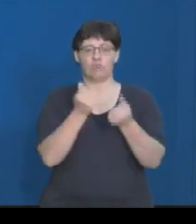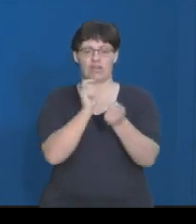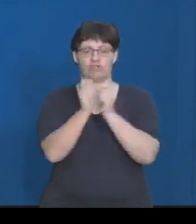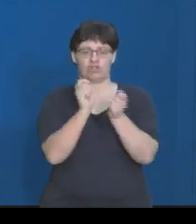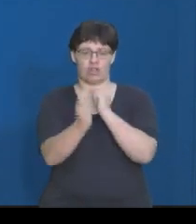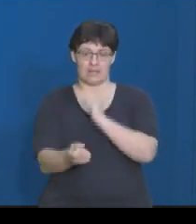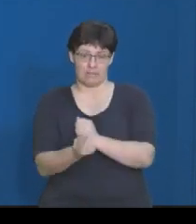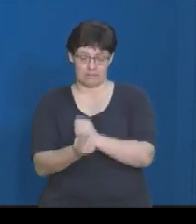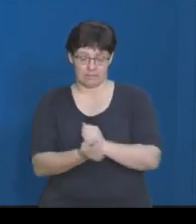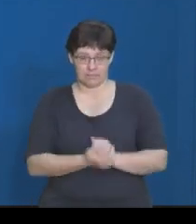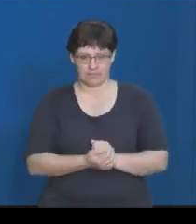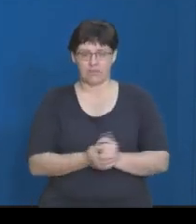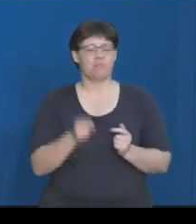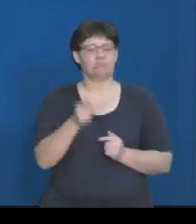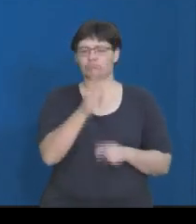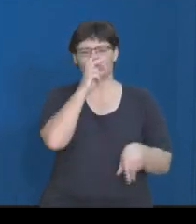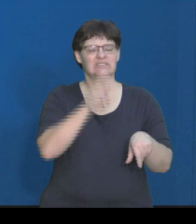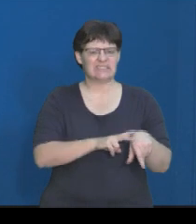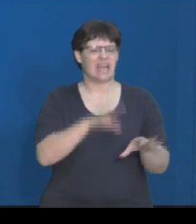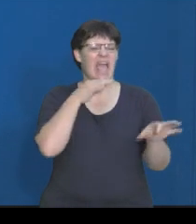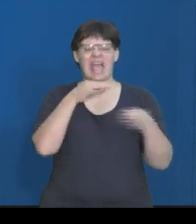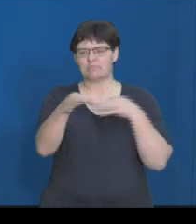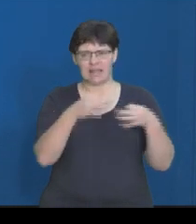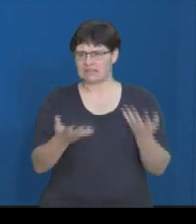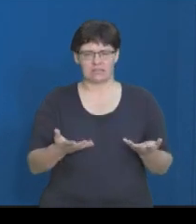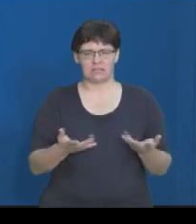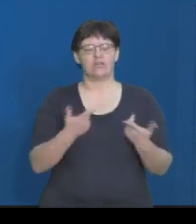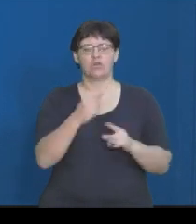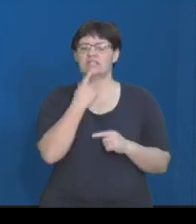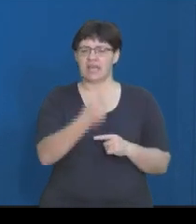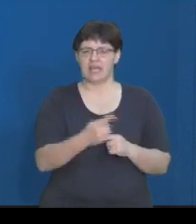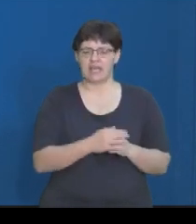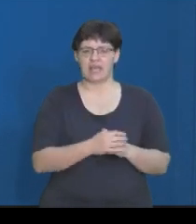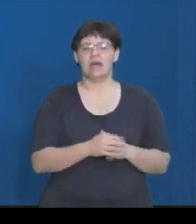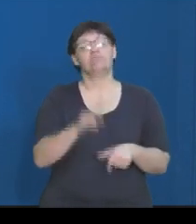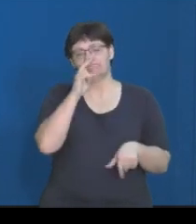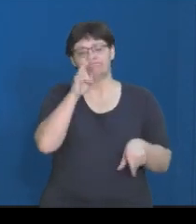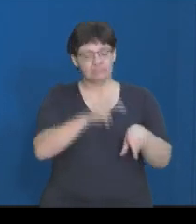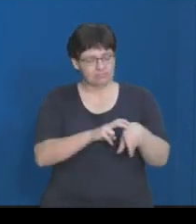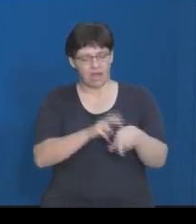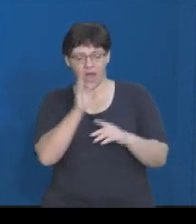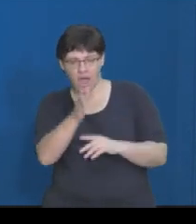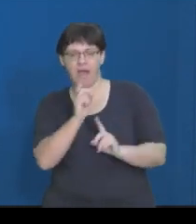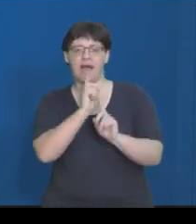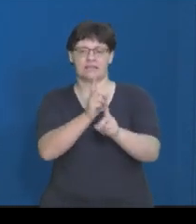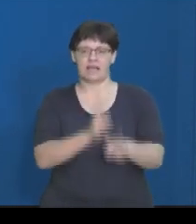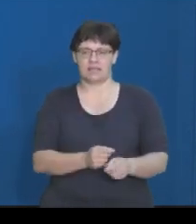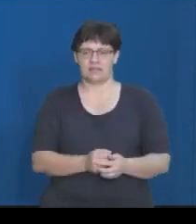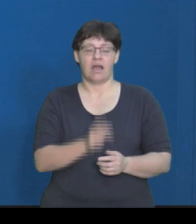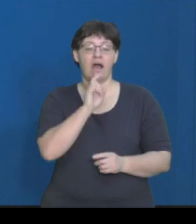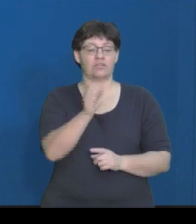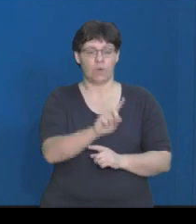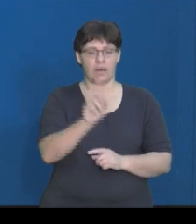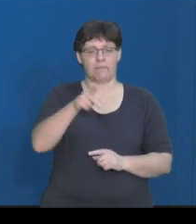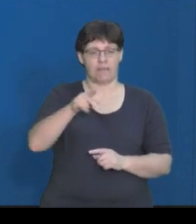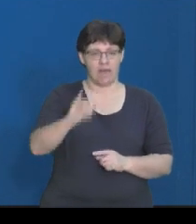changes. Again, here, you do not need to explain, boys and girls. You simply need to go straight to the answer. Your answer is